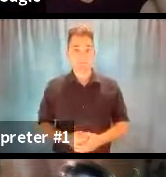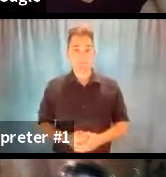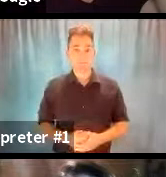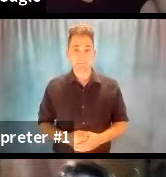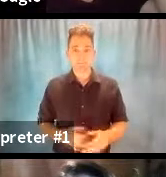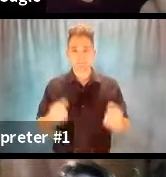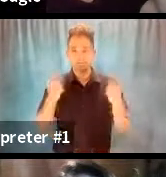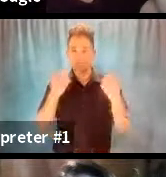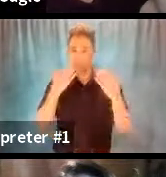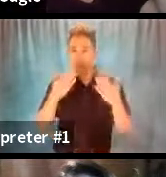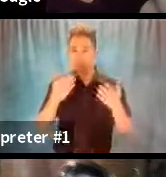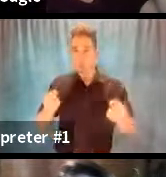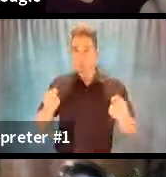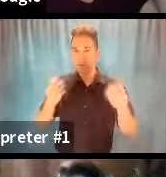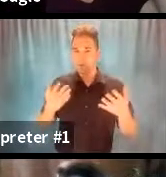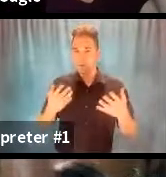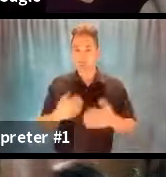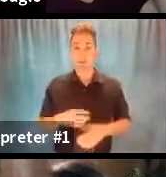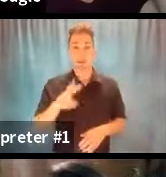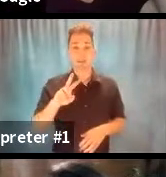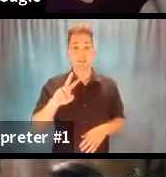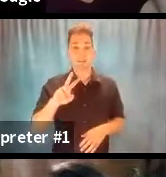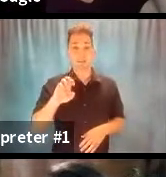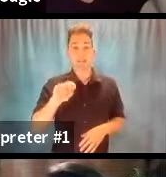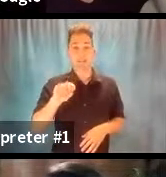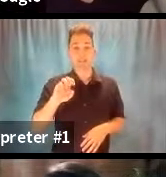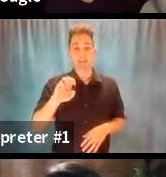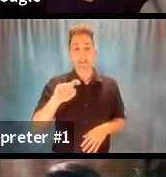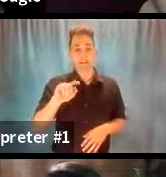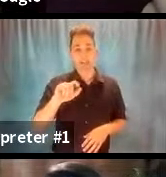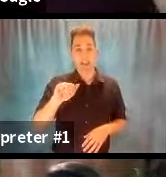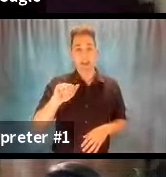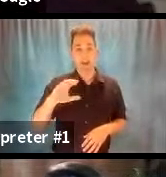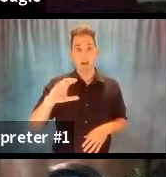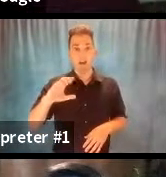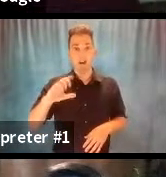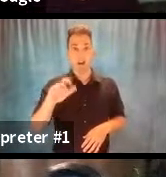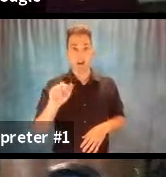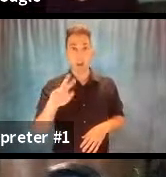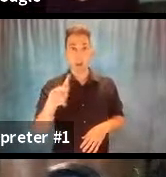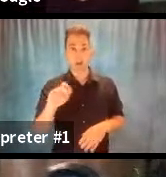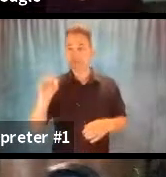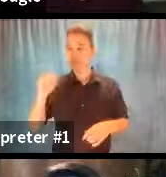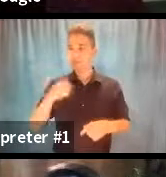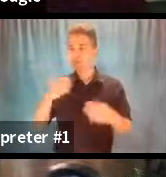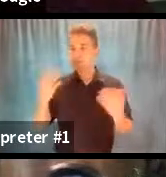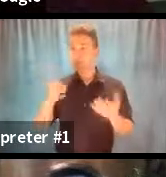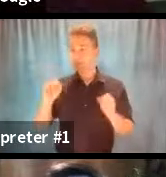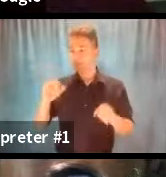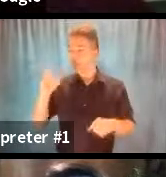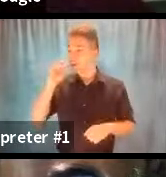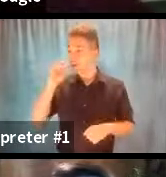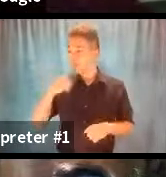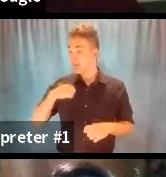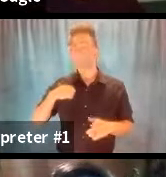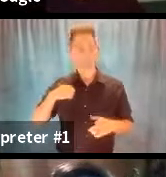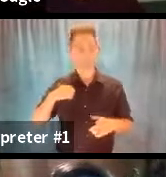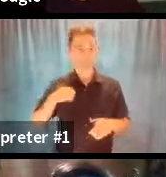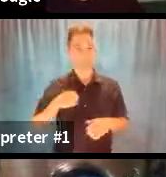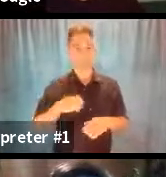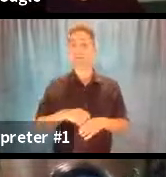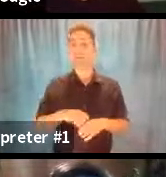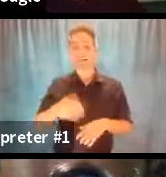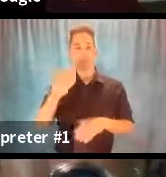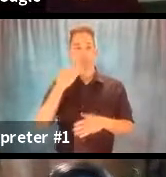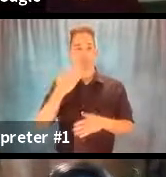Thank you so much. Vanetta Clark. Yes, I'm here. Can you hear me? Yes. Greetings to